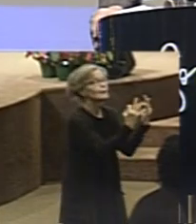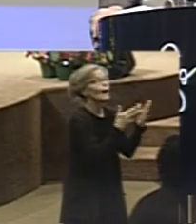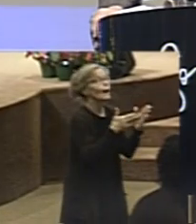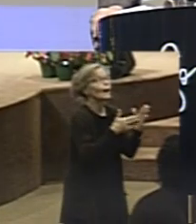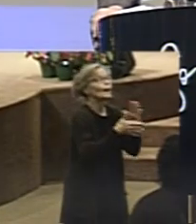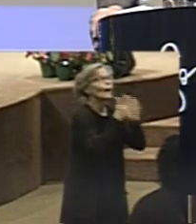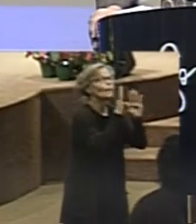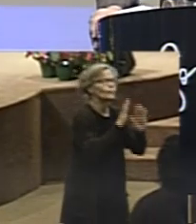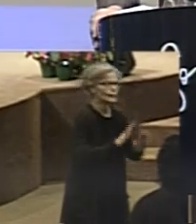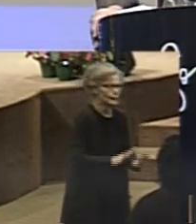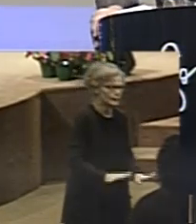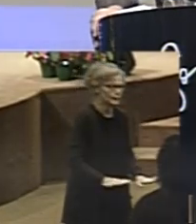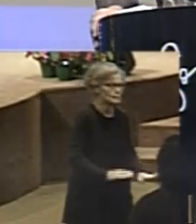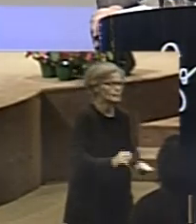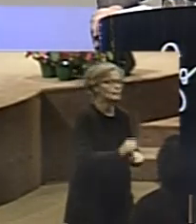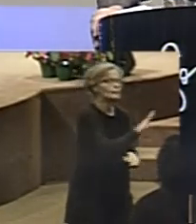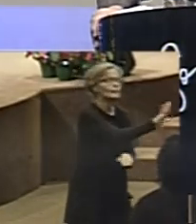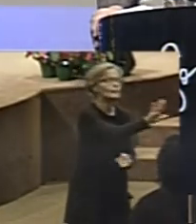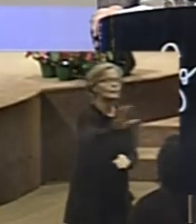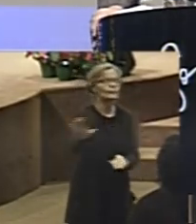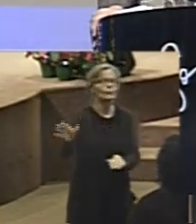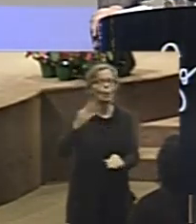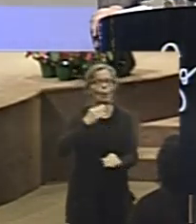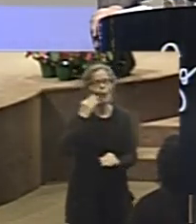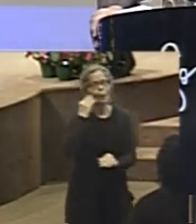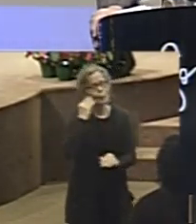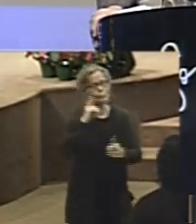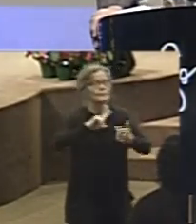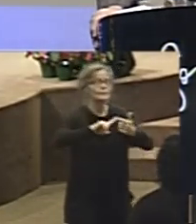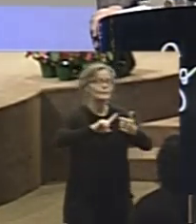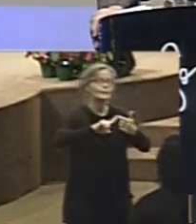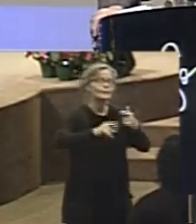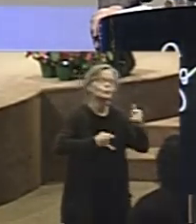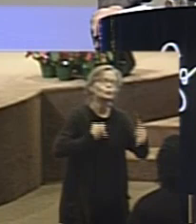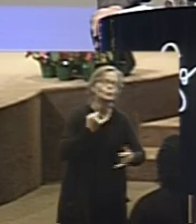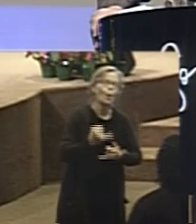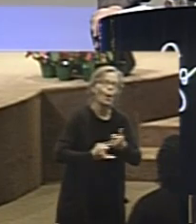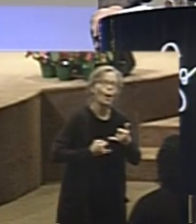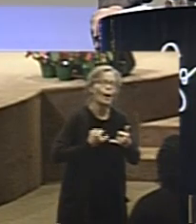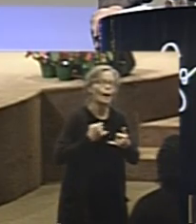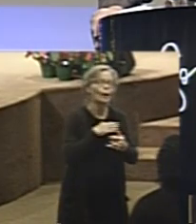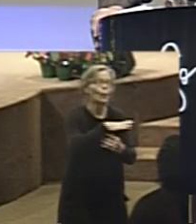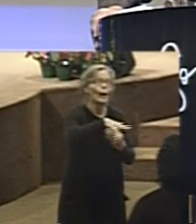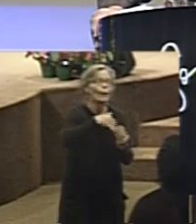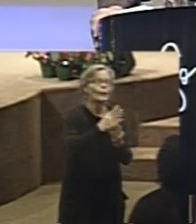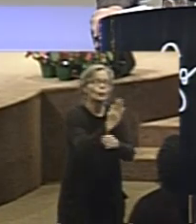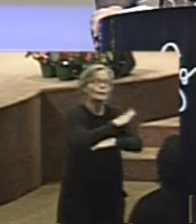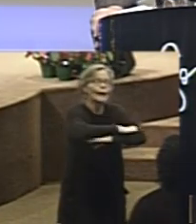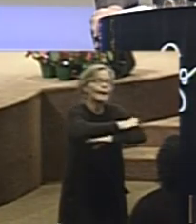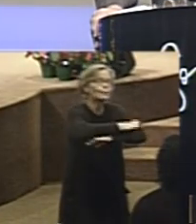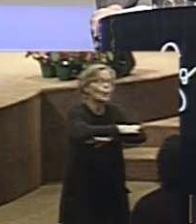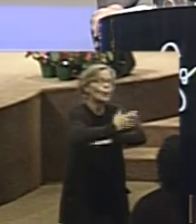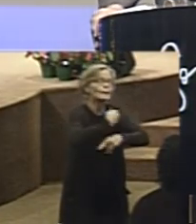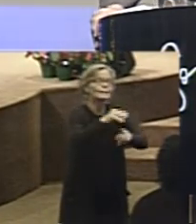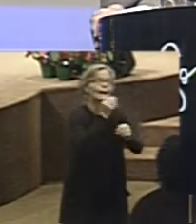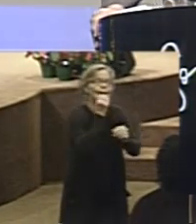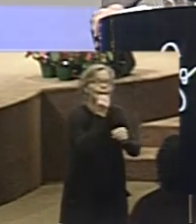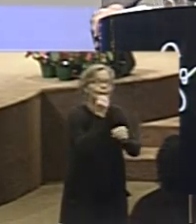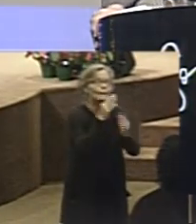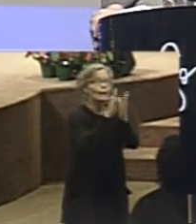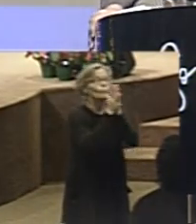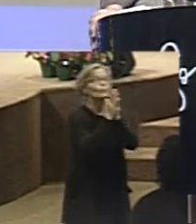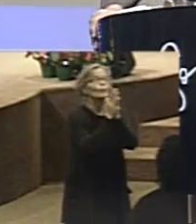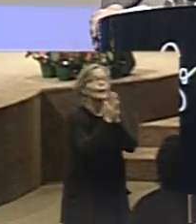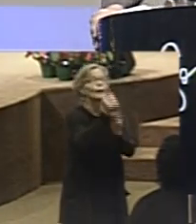homes. Let there be joy around their table. I pray, God,